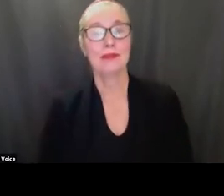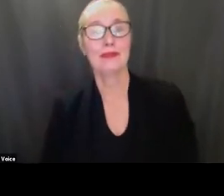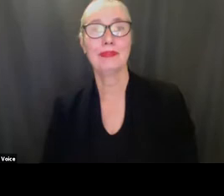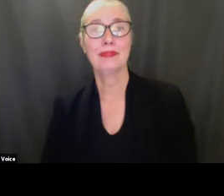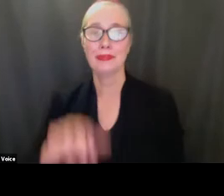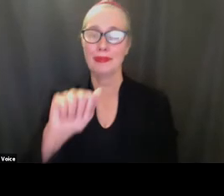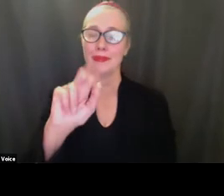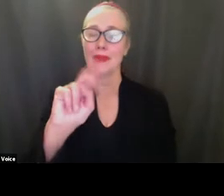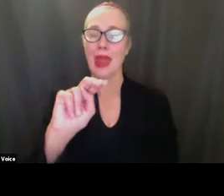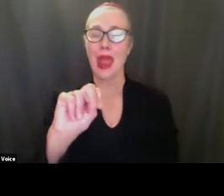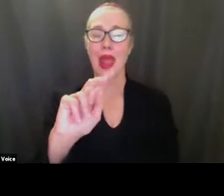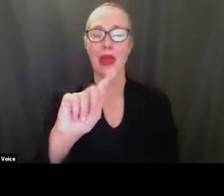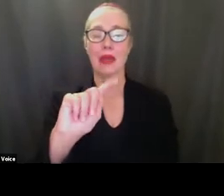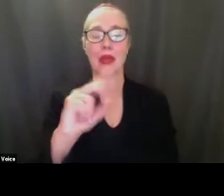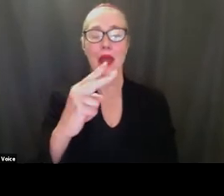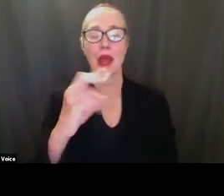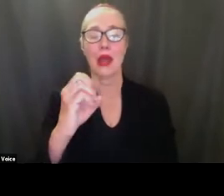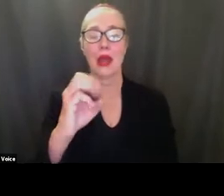thomas